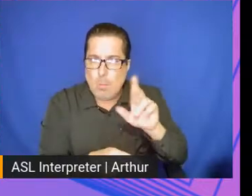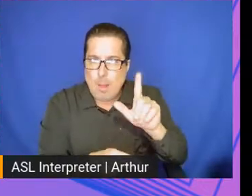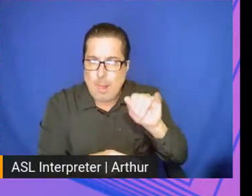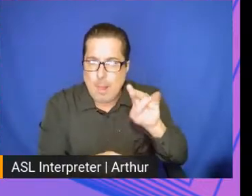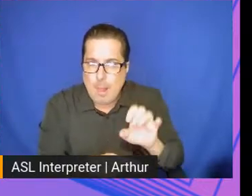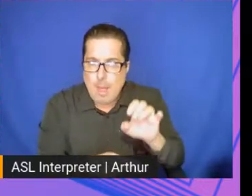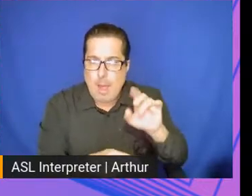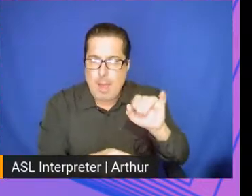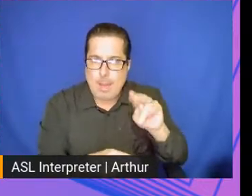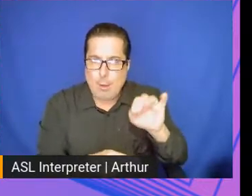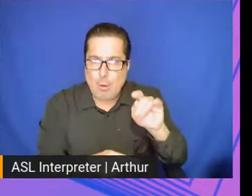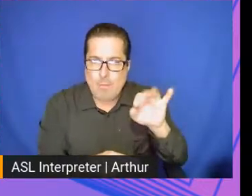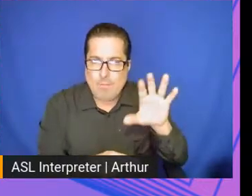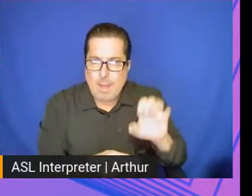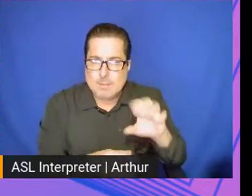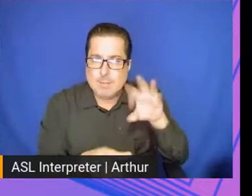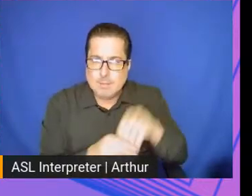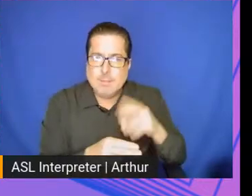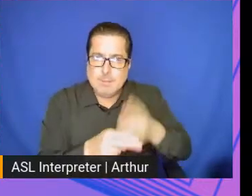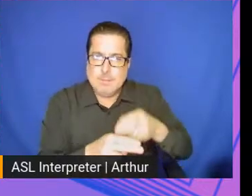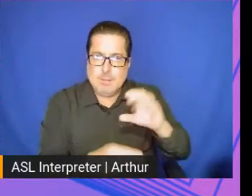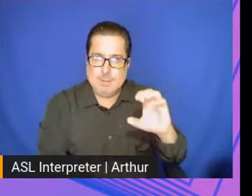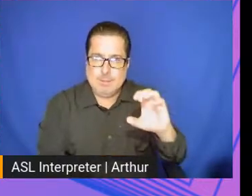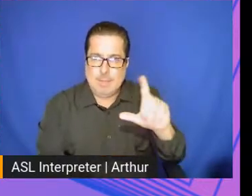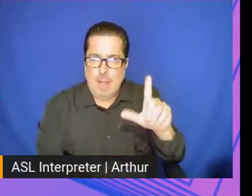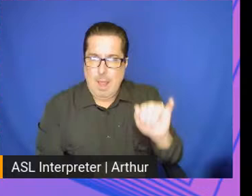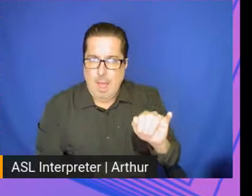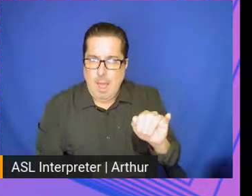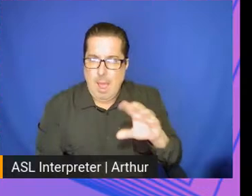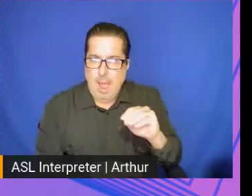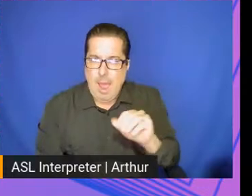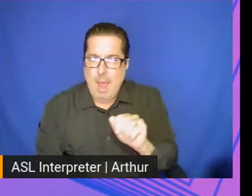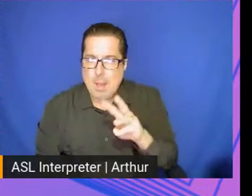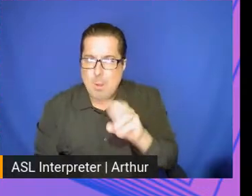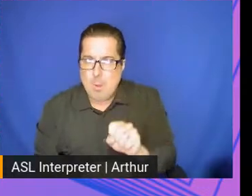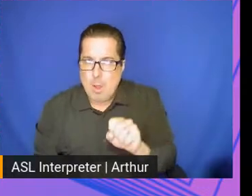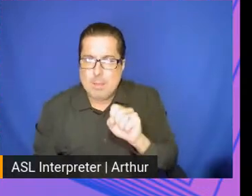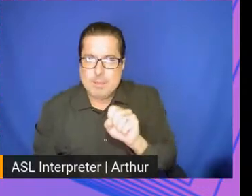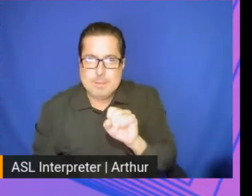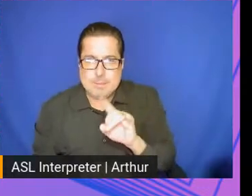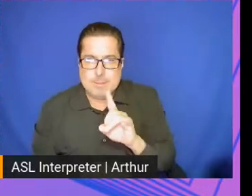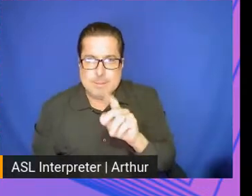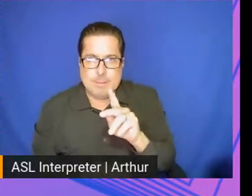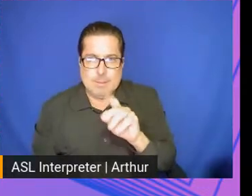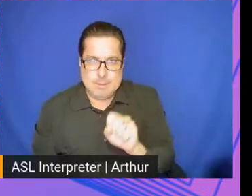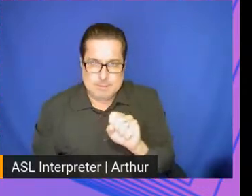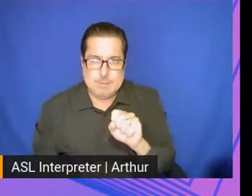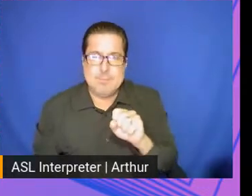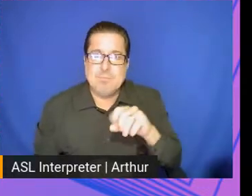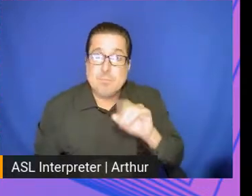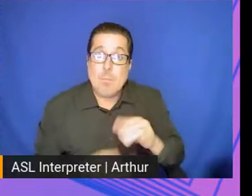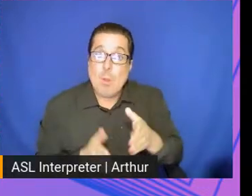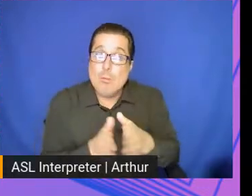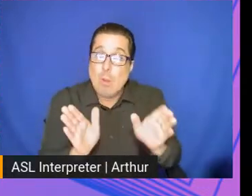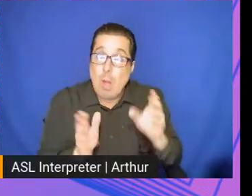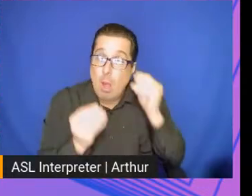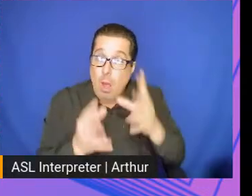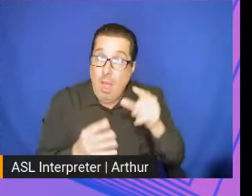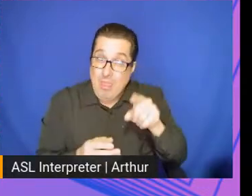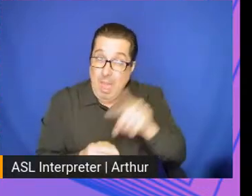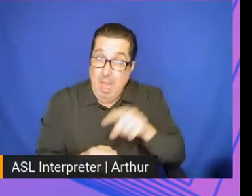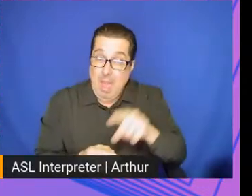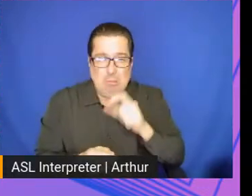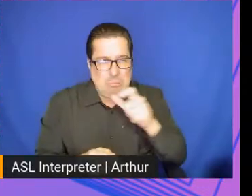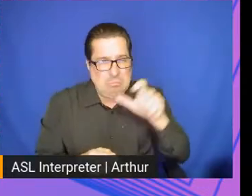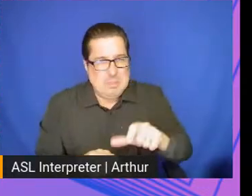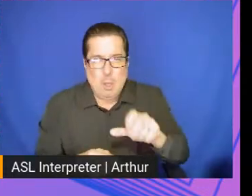some resources, and based on what you need. This is generally not recommended because when you're